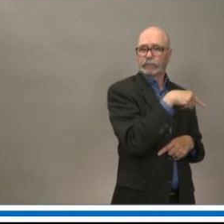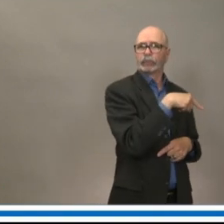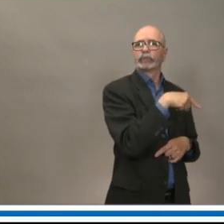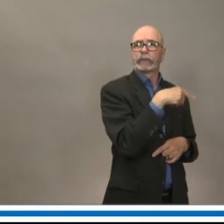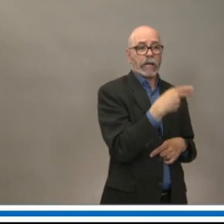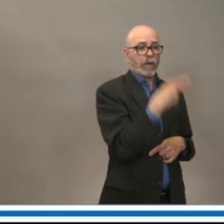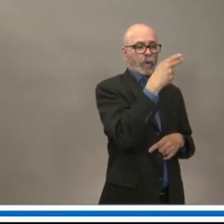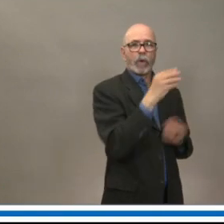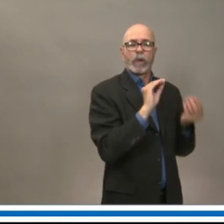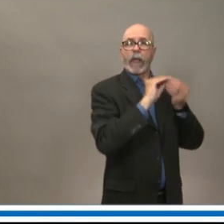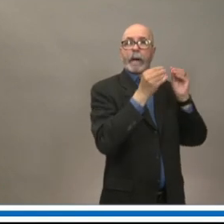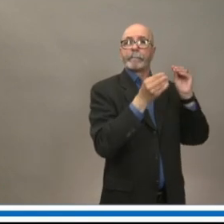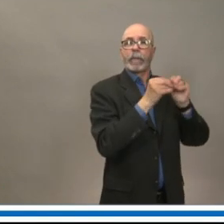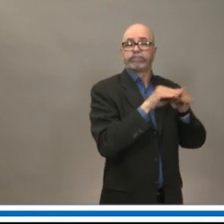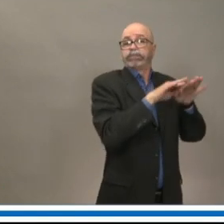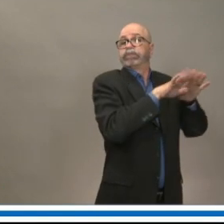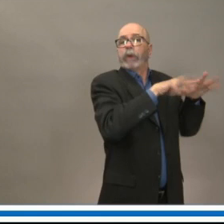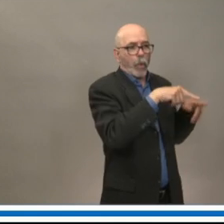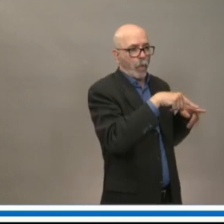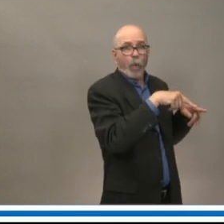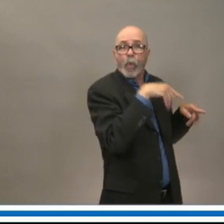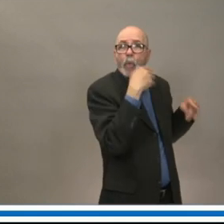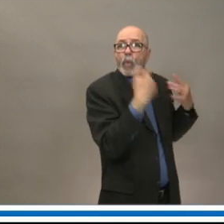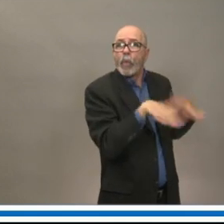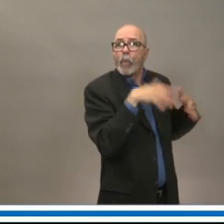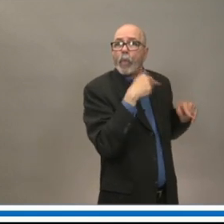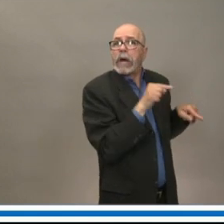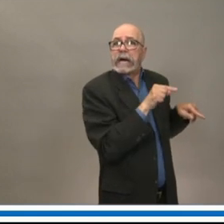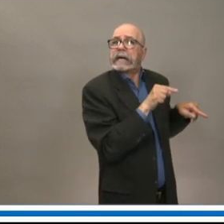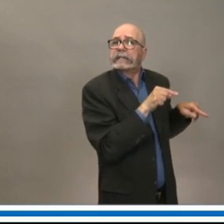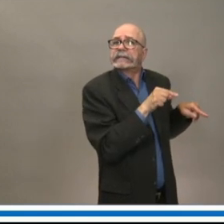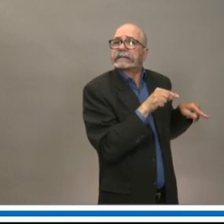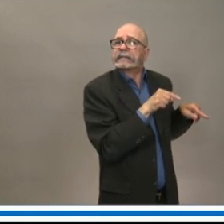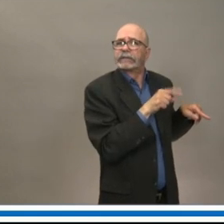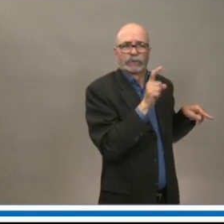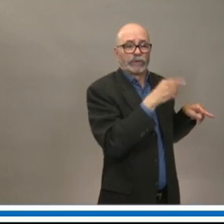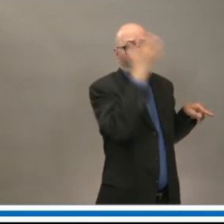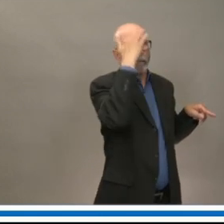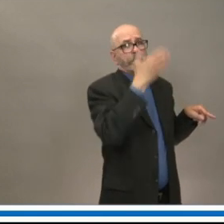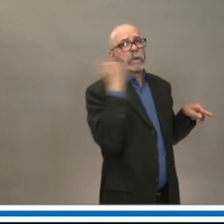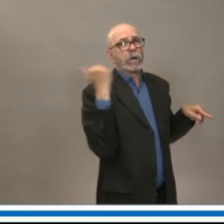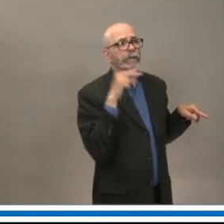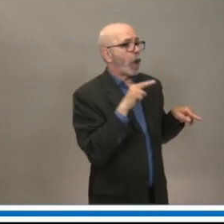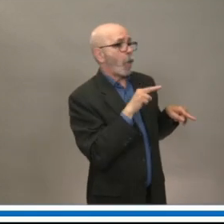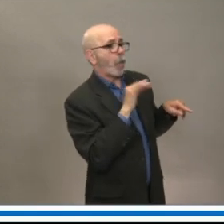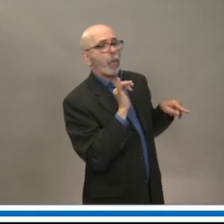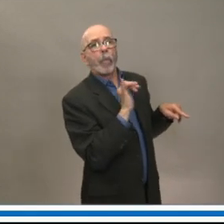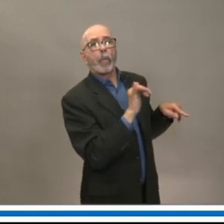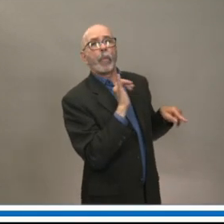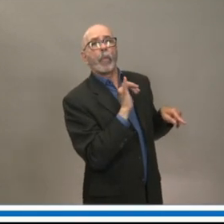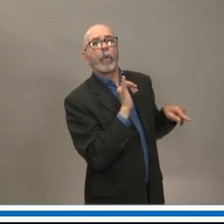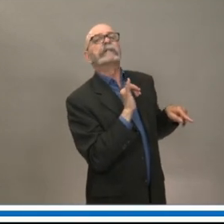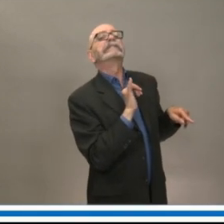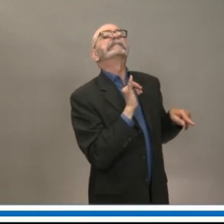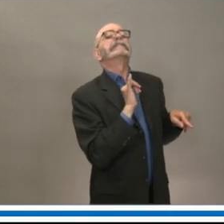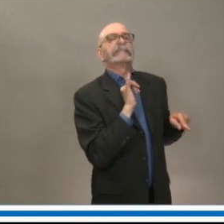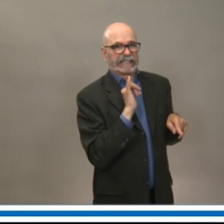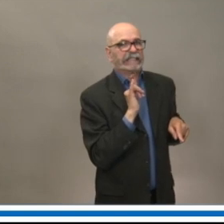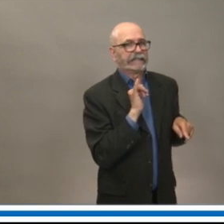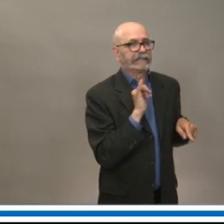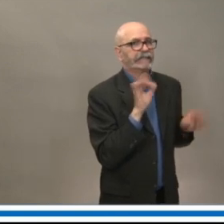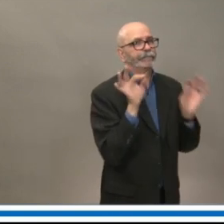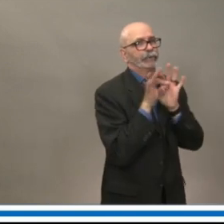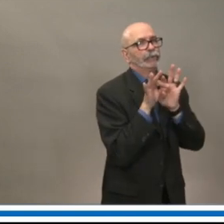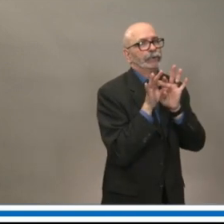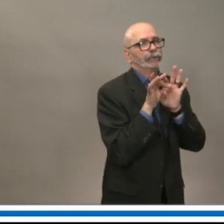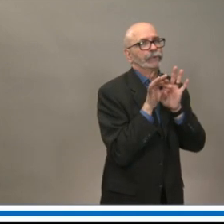public understands how that facility is playing in and can interpret our overall total number of cases. I'd use that as